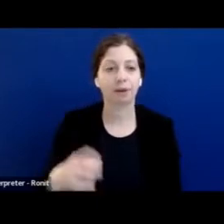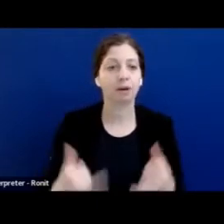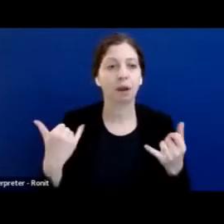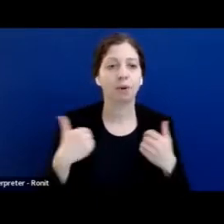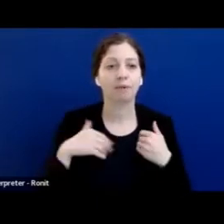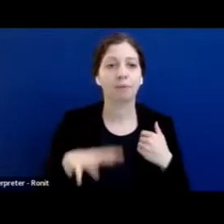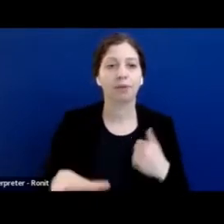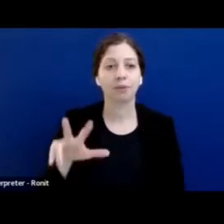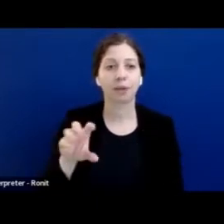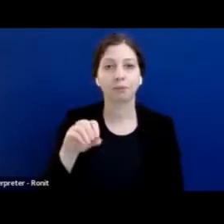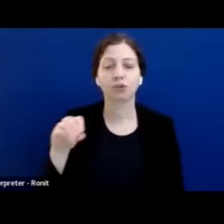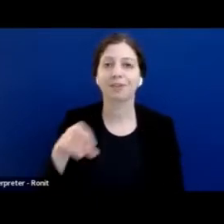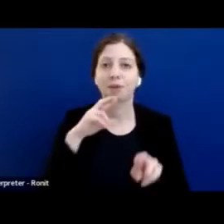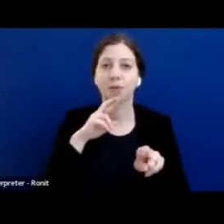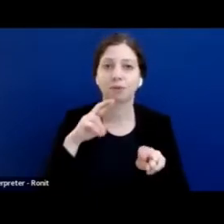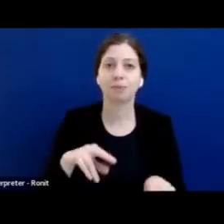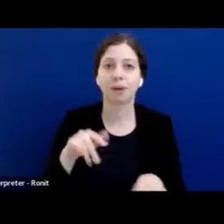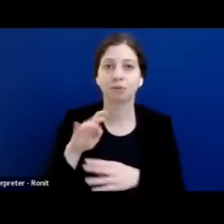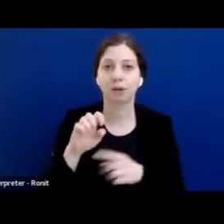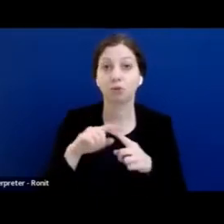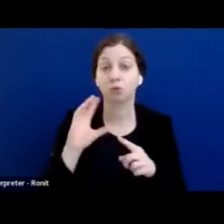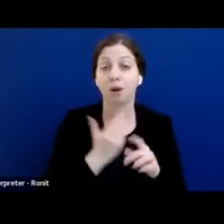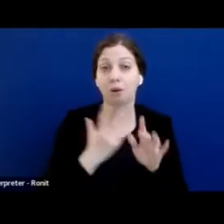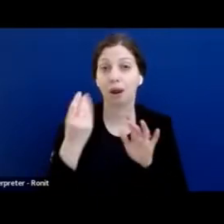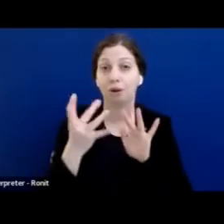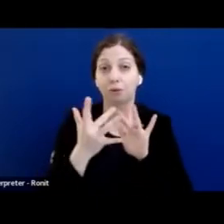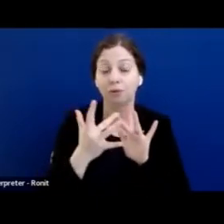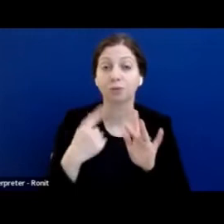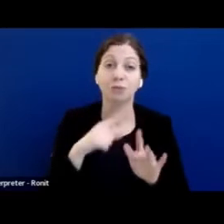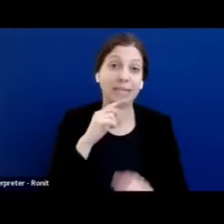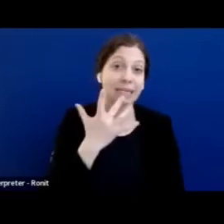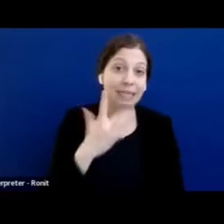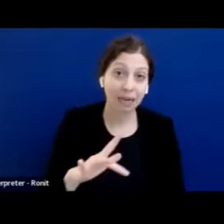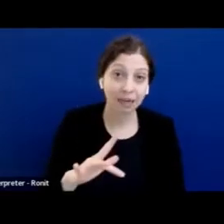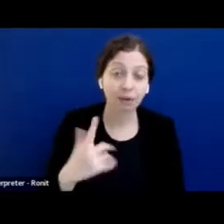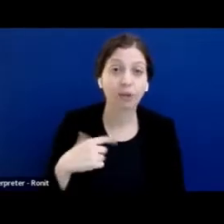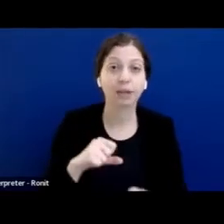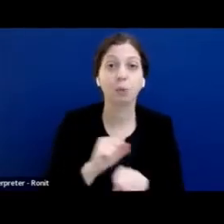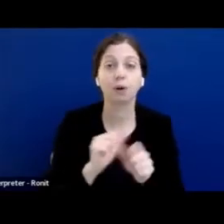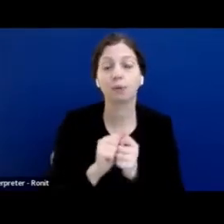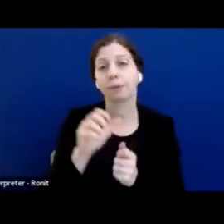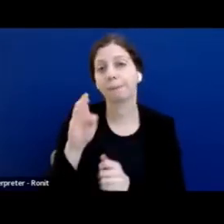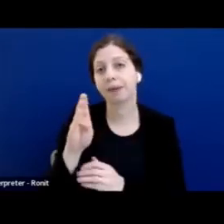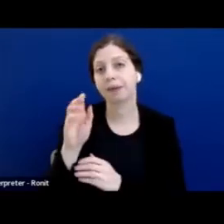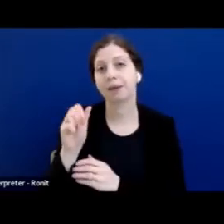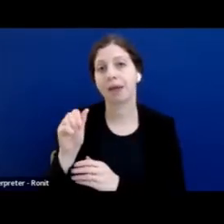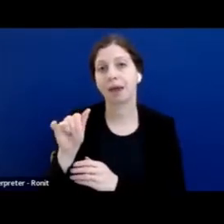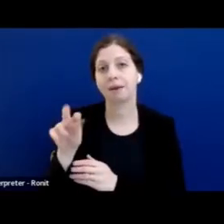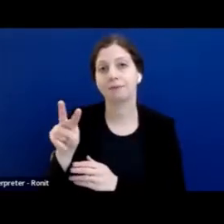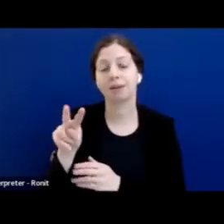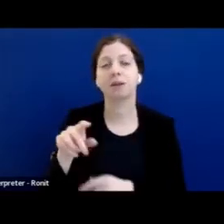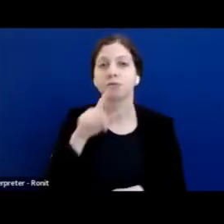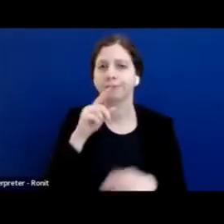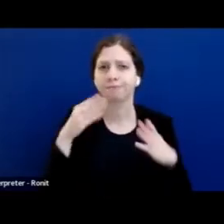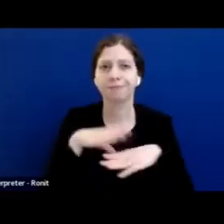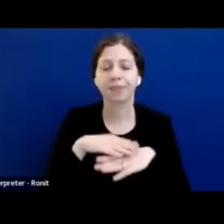3% response rate to this outreach. We're really lucky to get to work with BIAV. They're very data-oriented, and they're